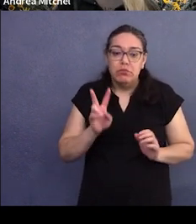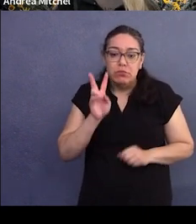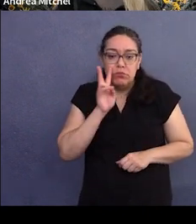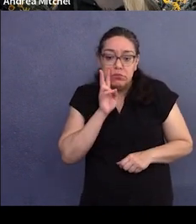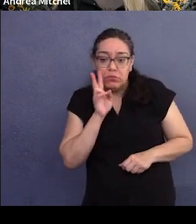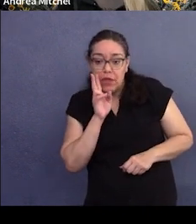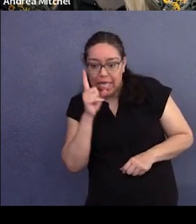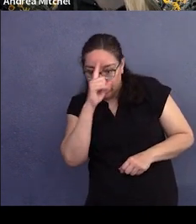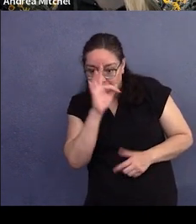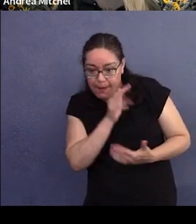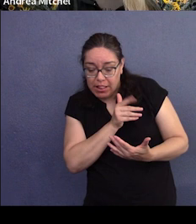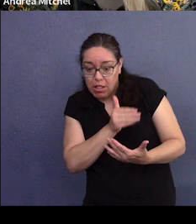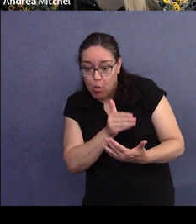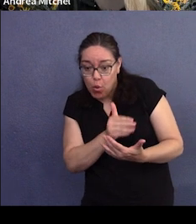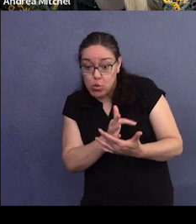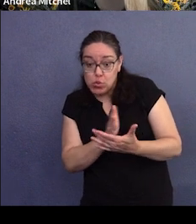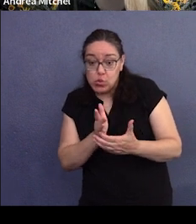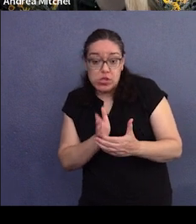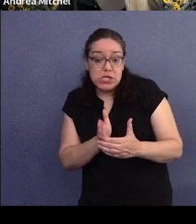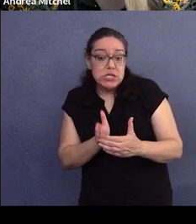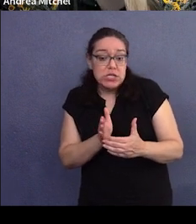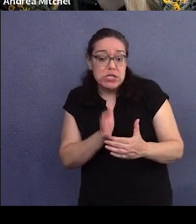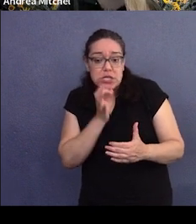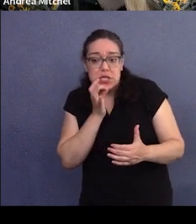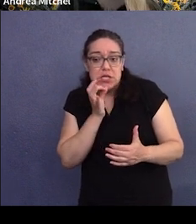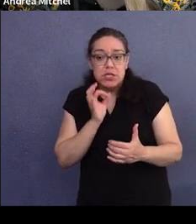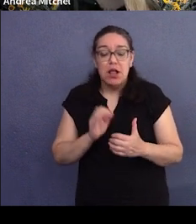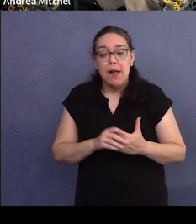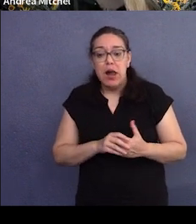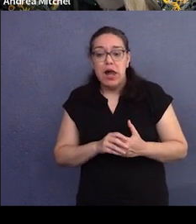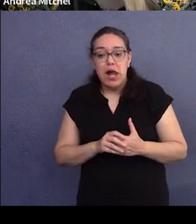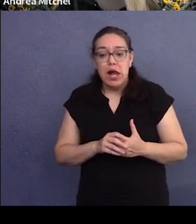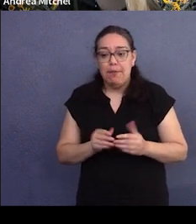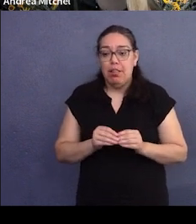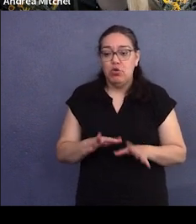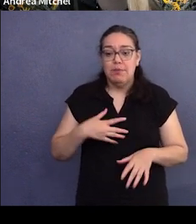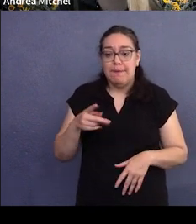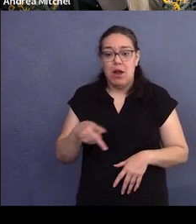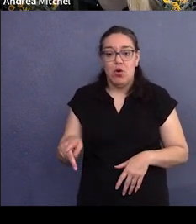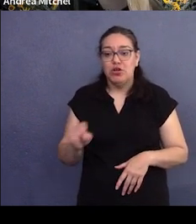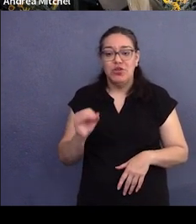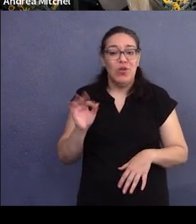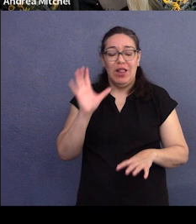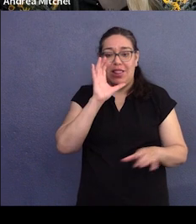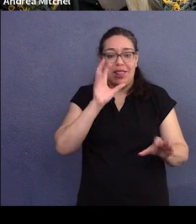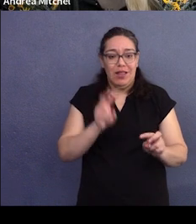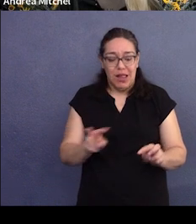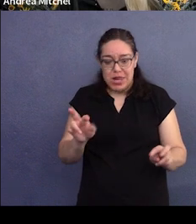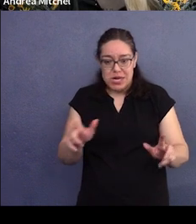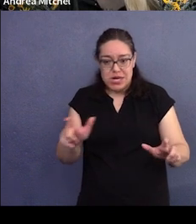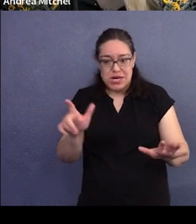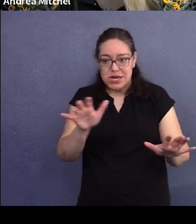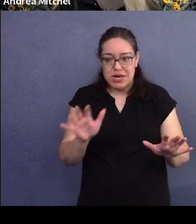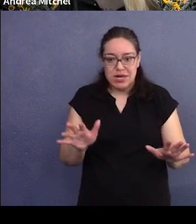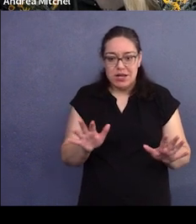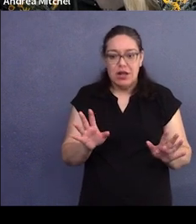getting close, folks. Starting to lose my PowerPoint. So let's see here. All right, let me go